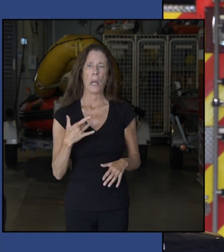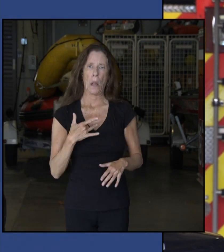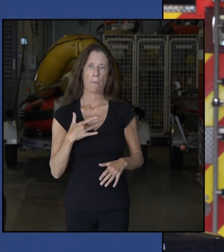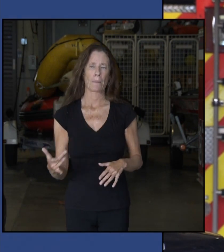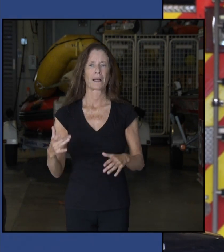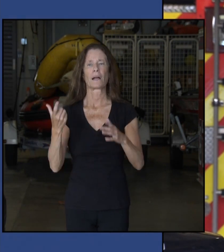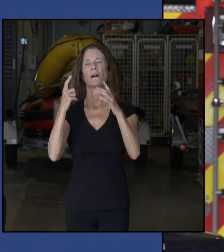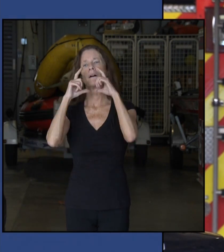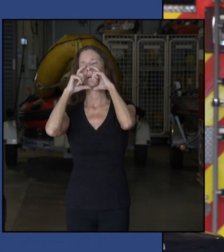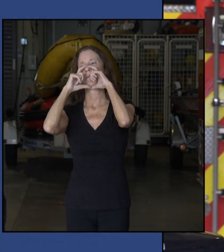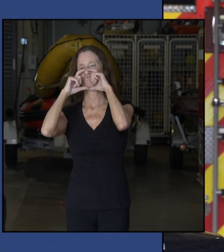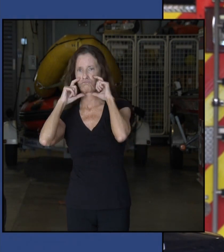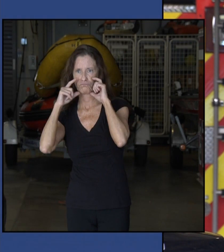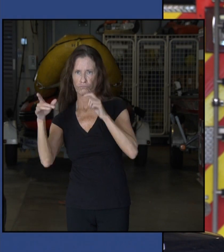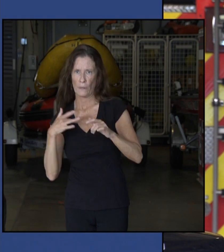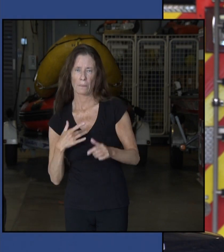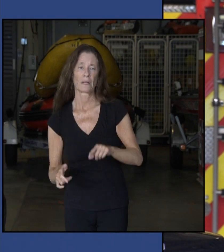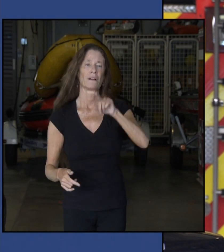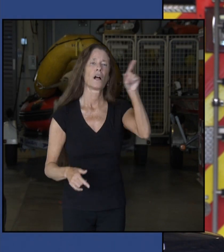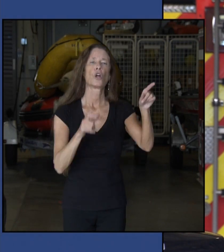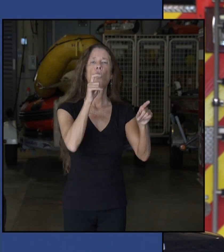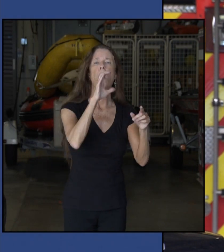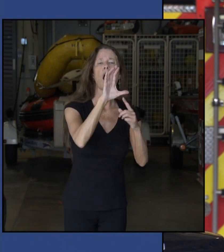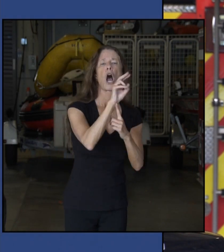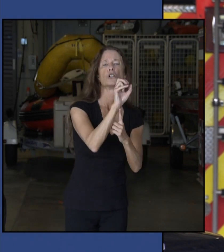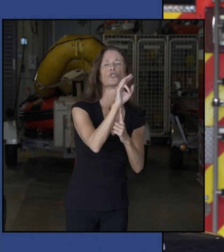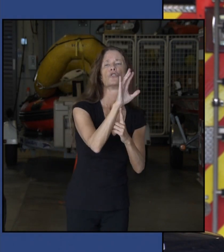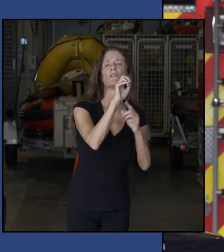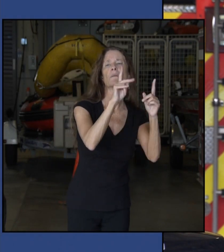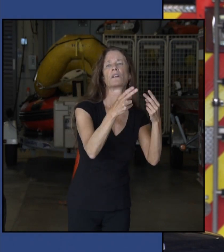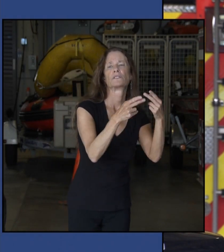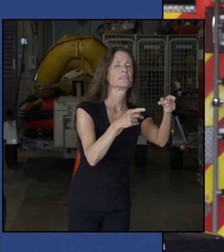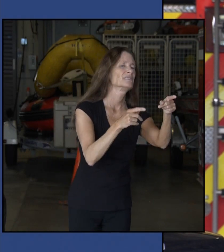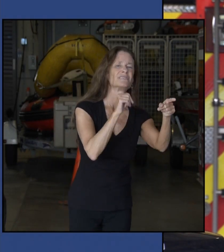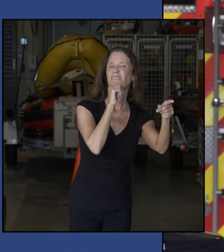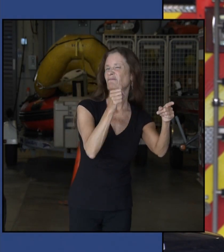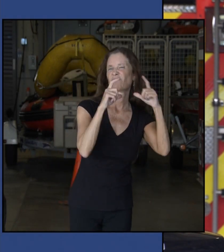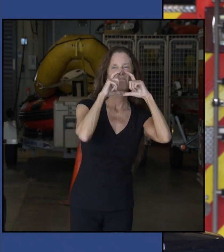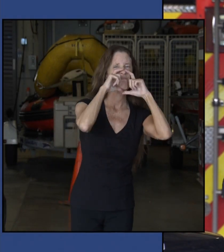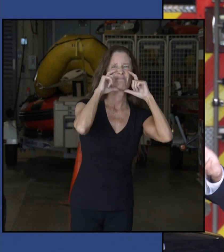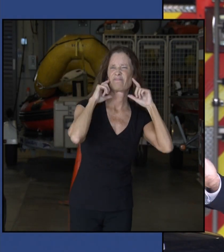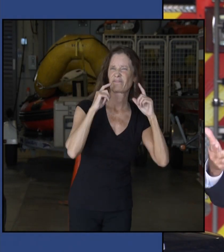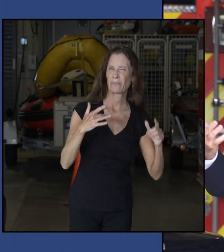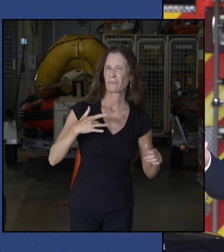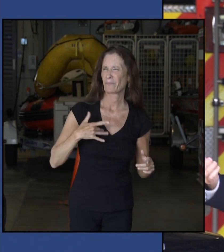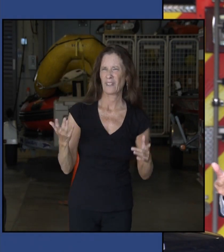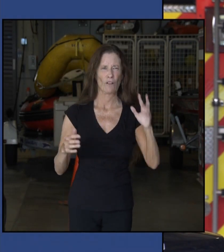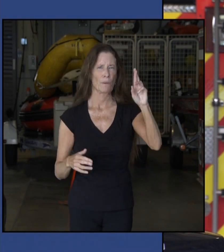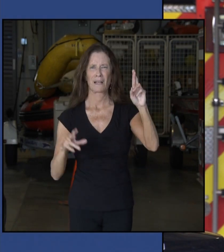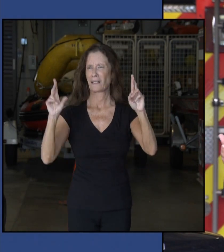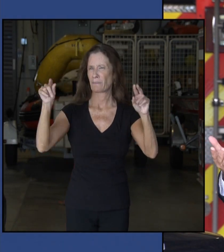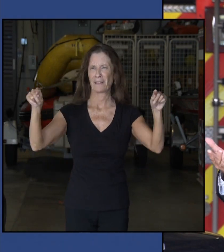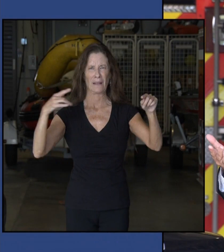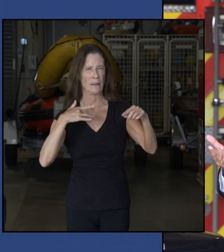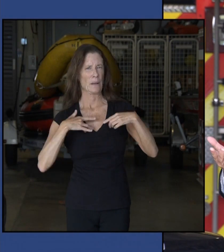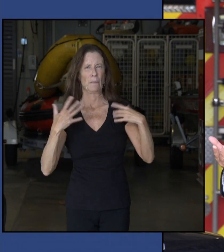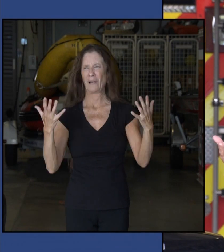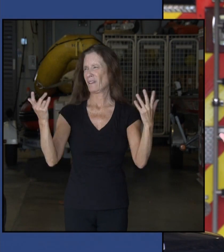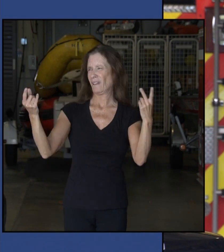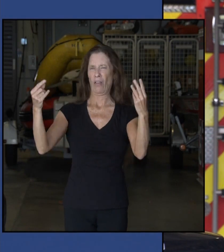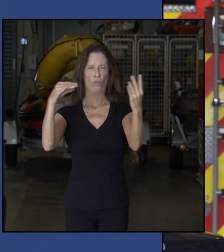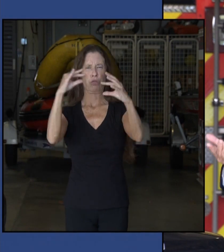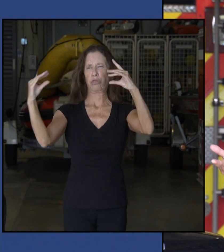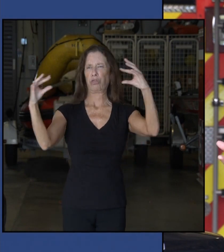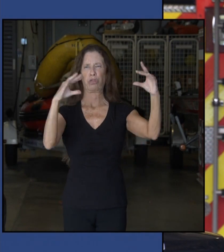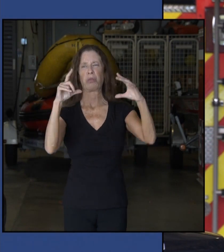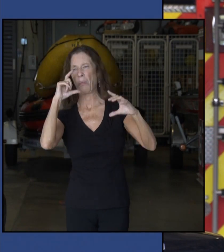doing to take something that, whether we like it or not, has become partisan and make it nonpartisan? Trying to do things like this, to say, listen, I